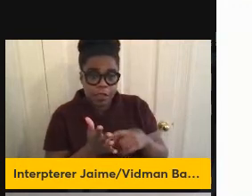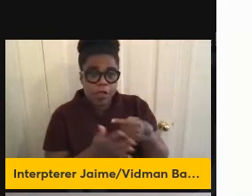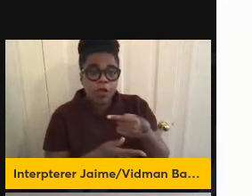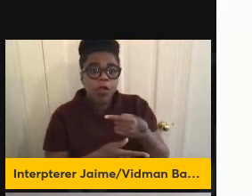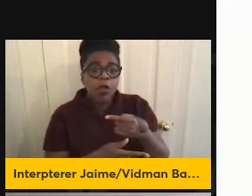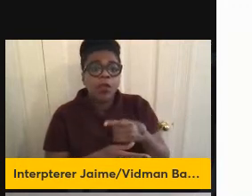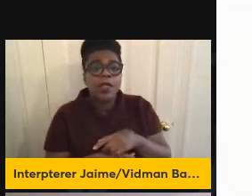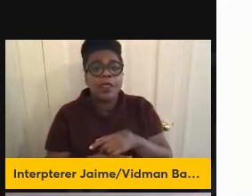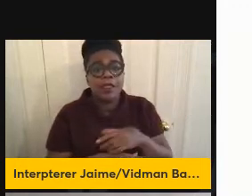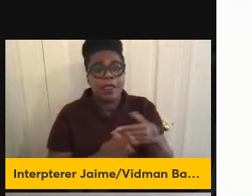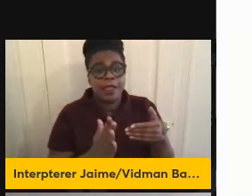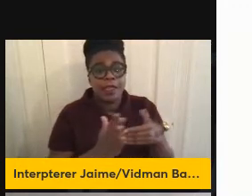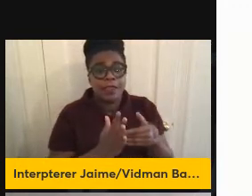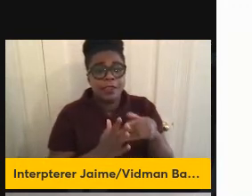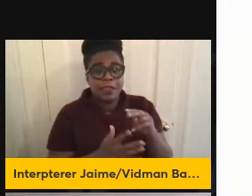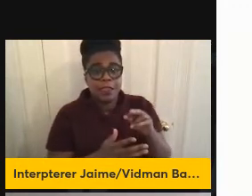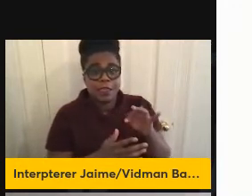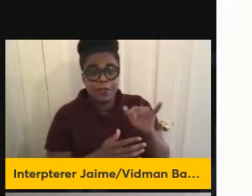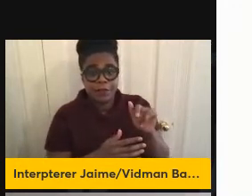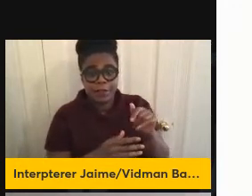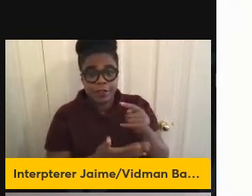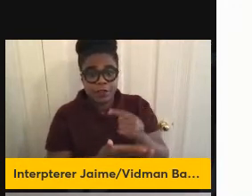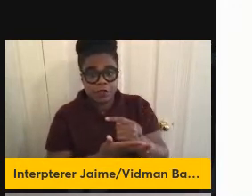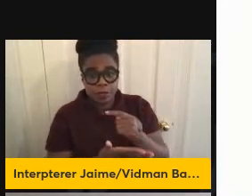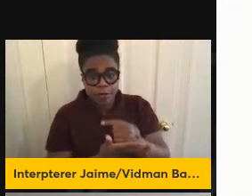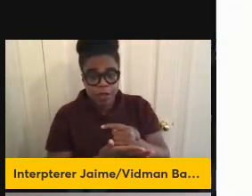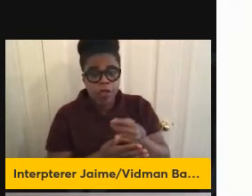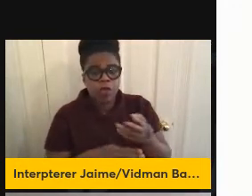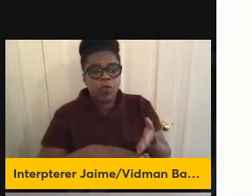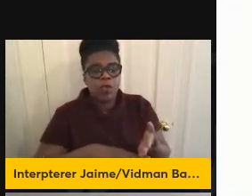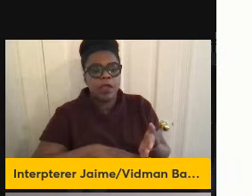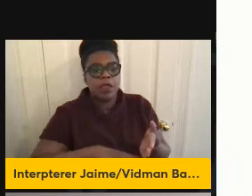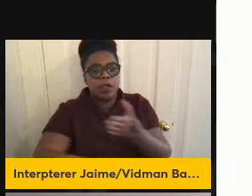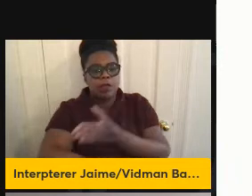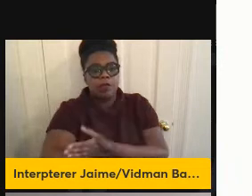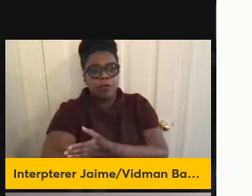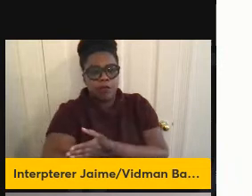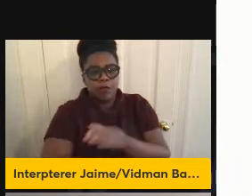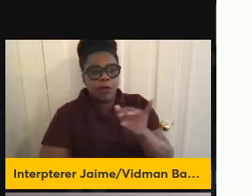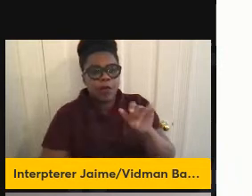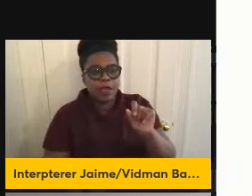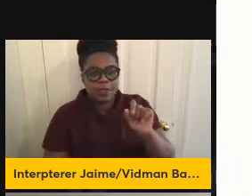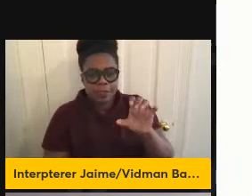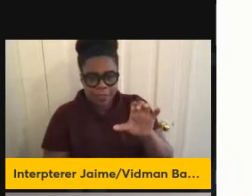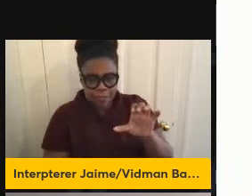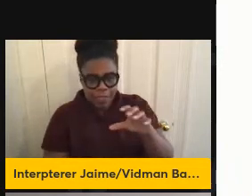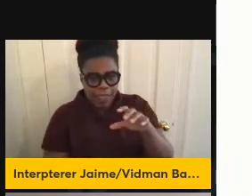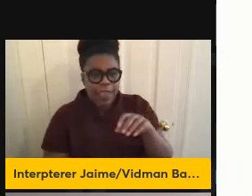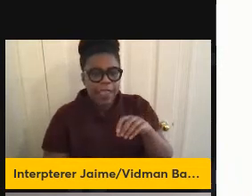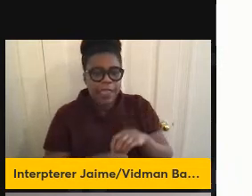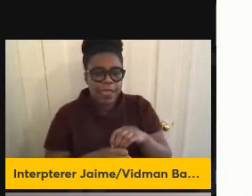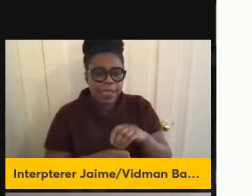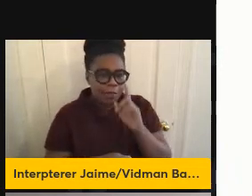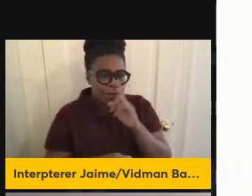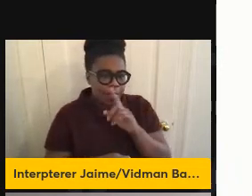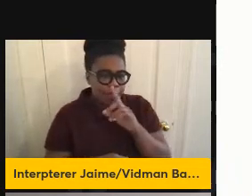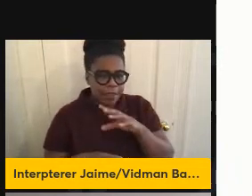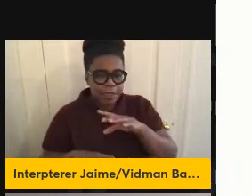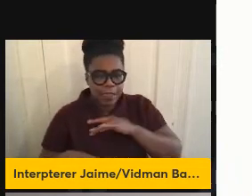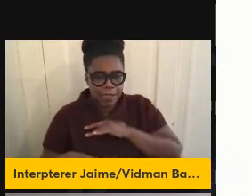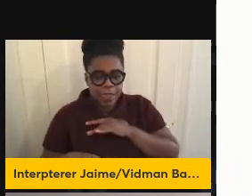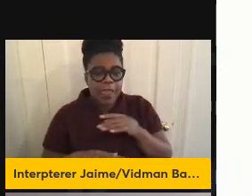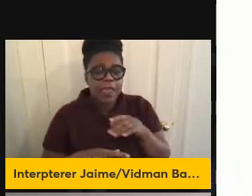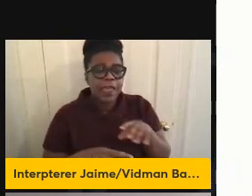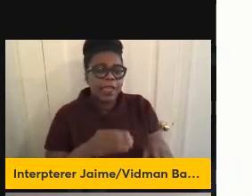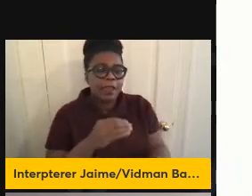anti-TNF-alpha treatment, we significantly improved the engraftment of our YFP ASCs in our recipient mice, as well as improving engraftment in the